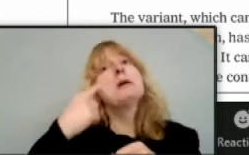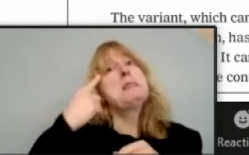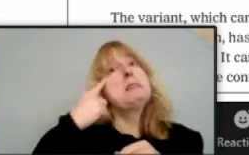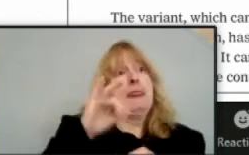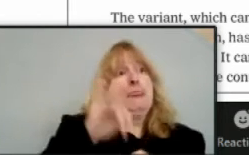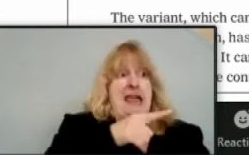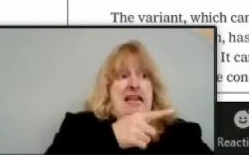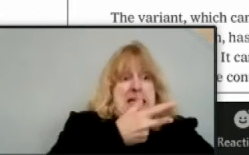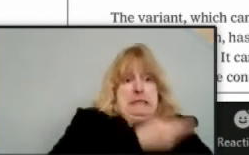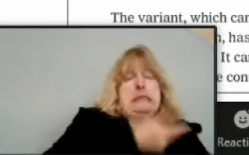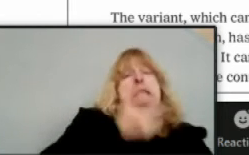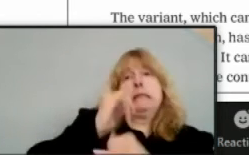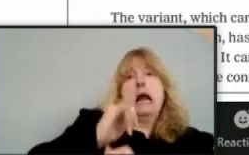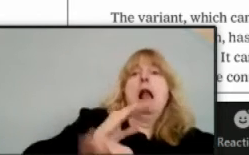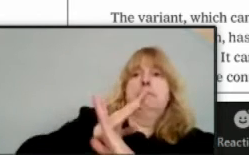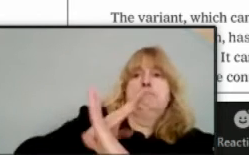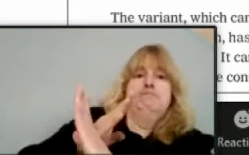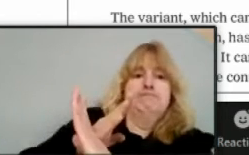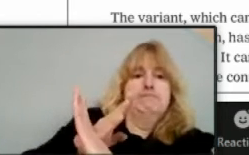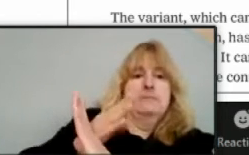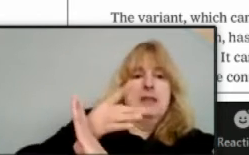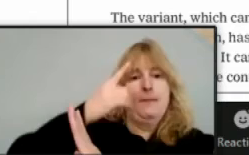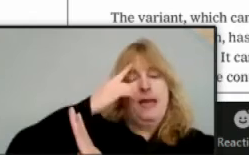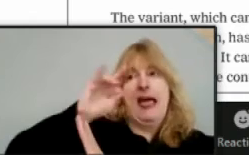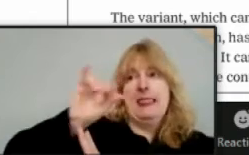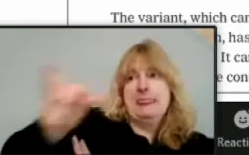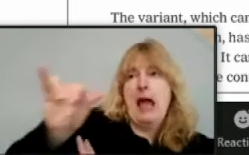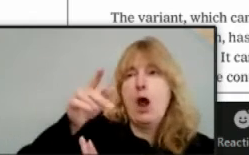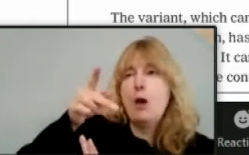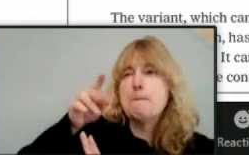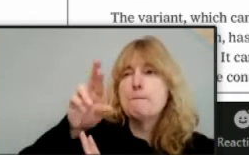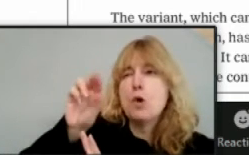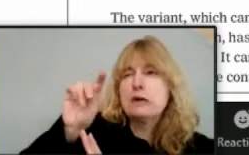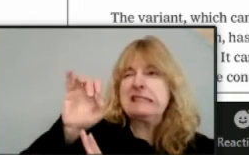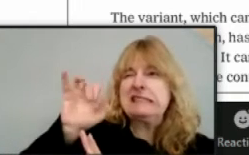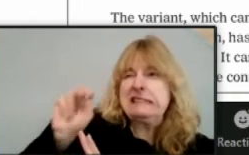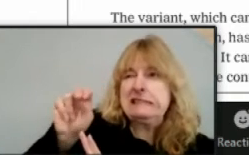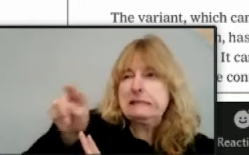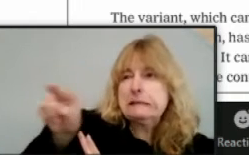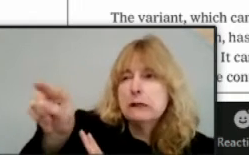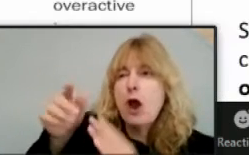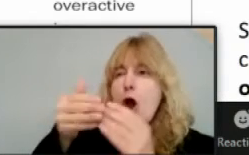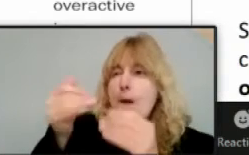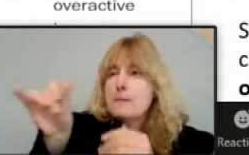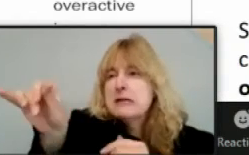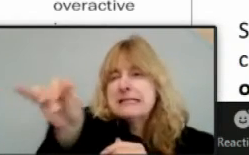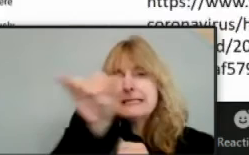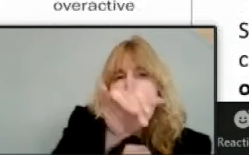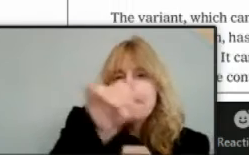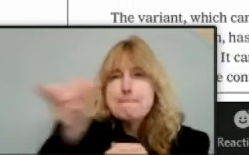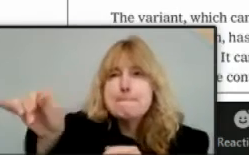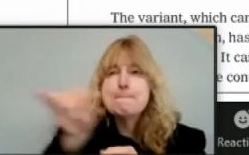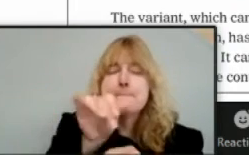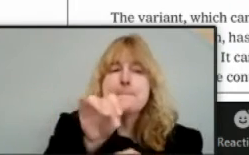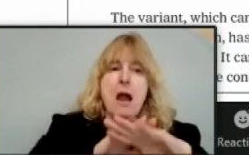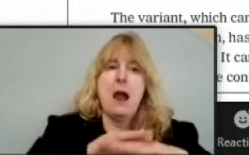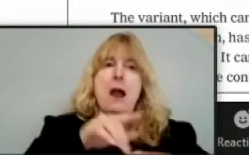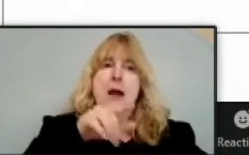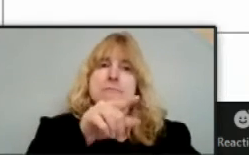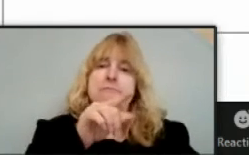the spike protein is very similar on those variants as is on